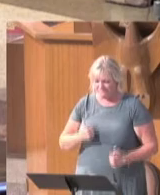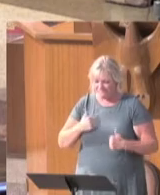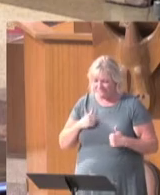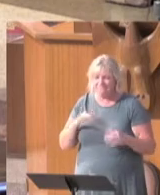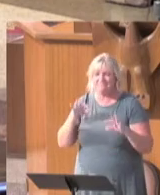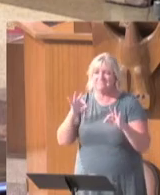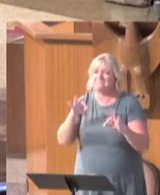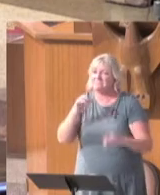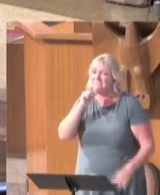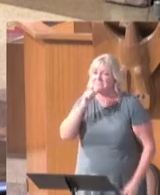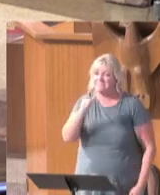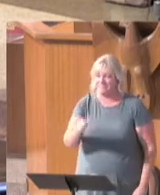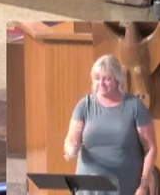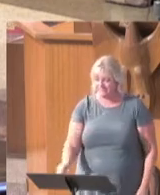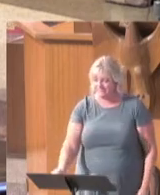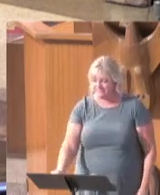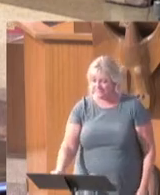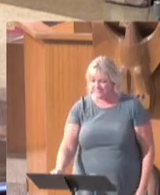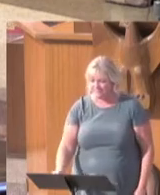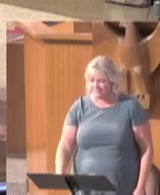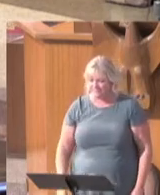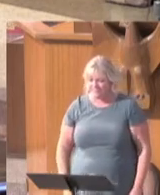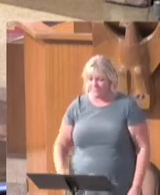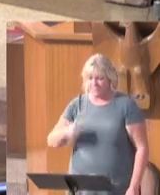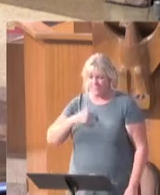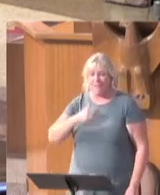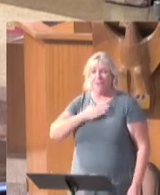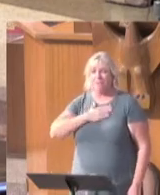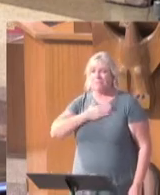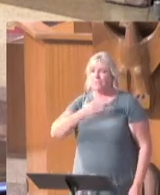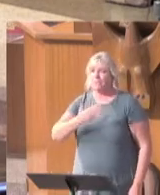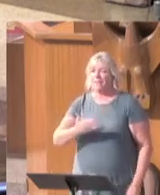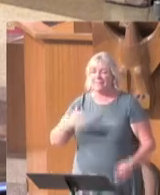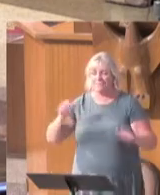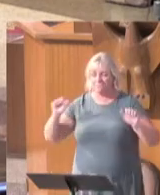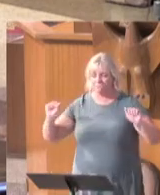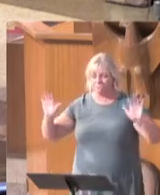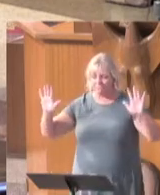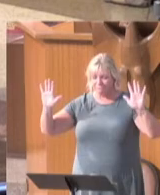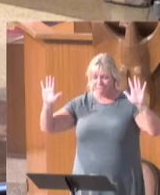by all means, but I'm willing to let go